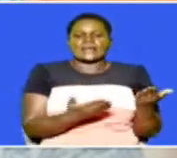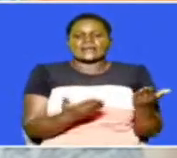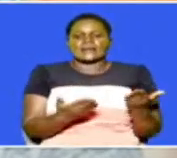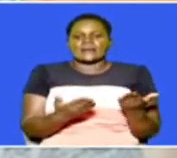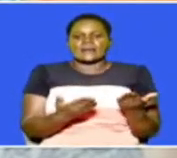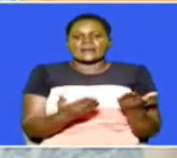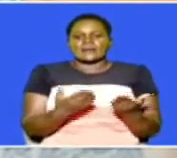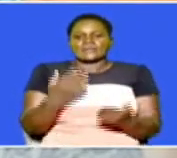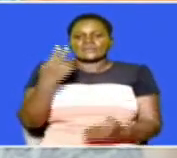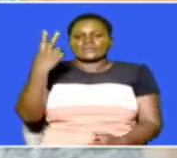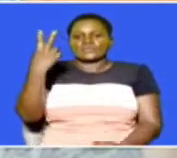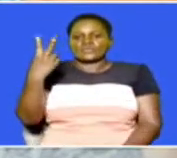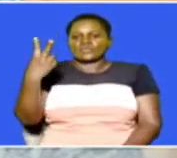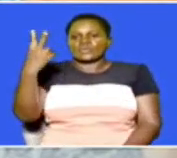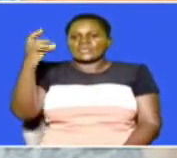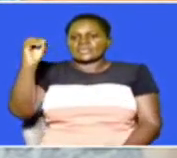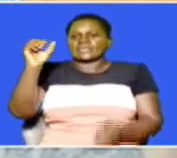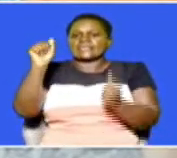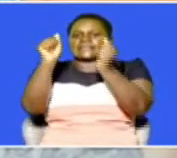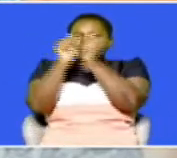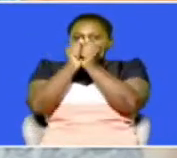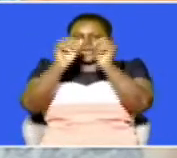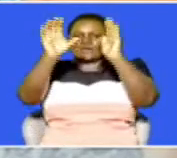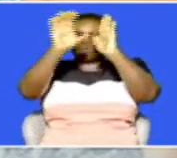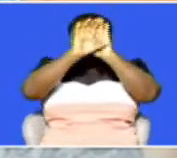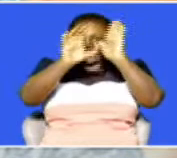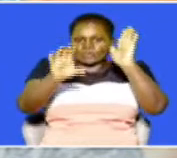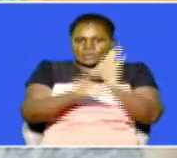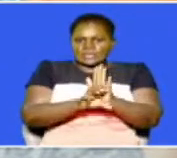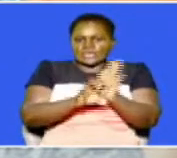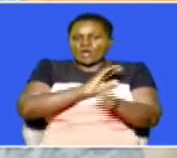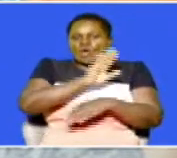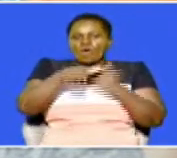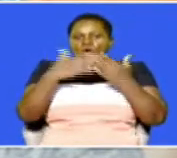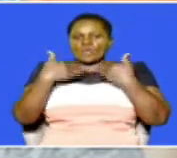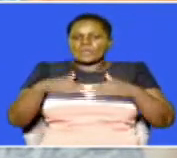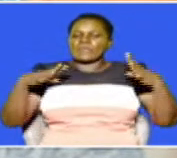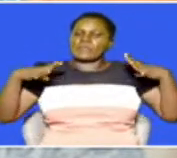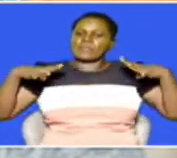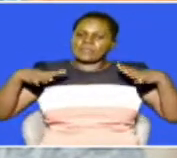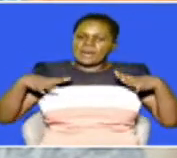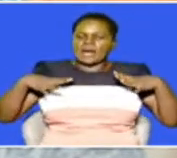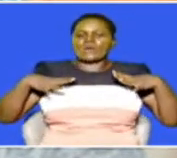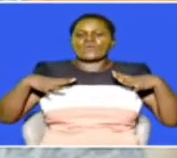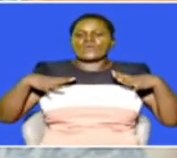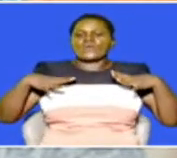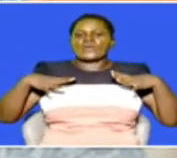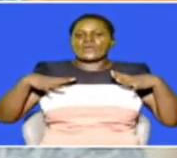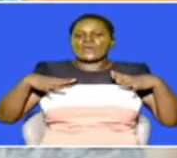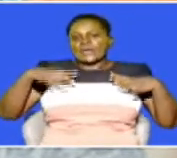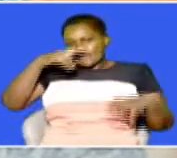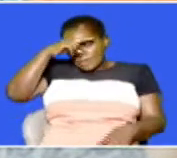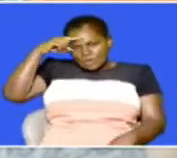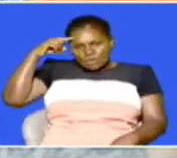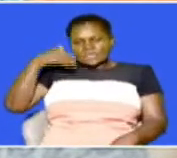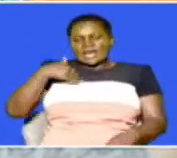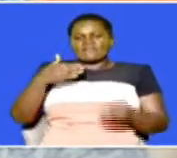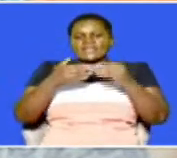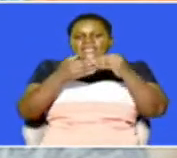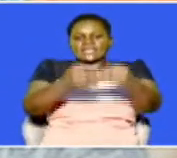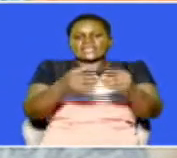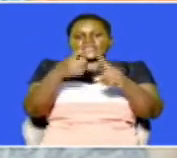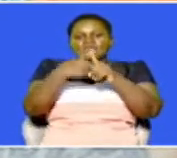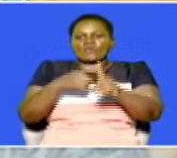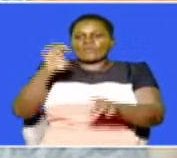the 2010 constitution, which every Kenyan is proud about. It is because there was leadership from